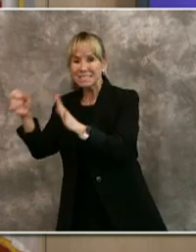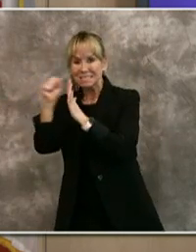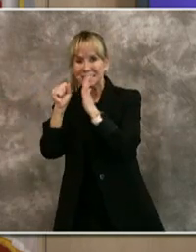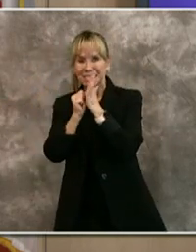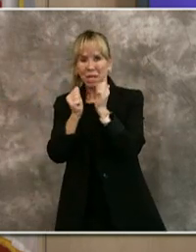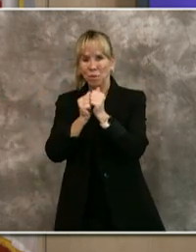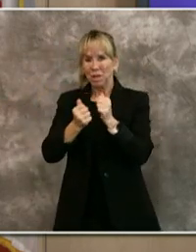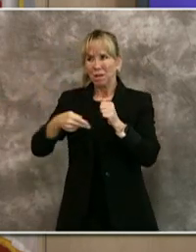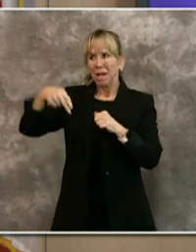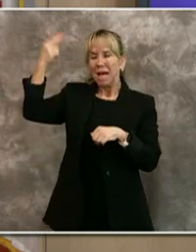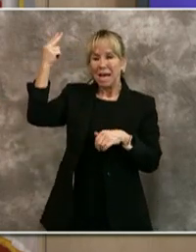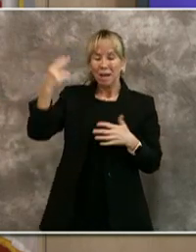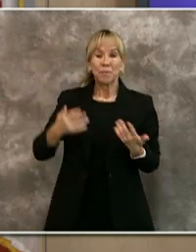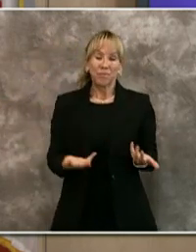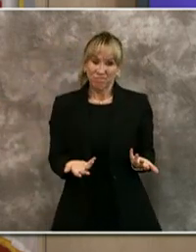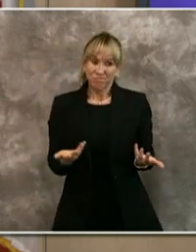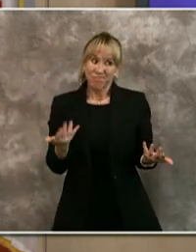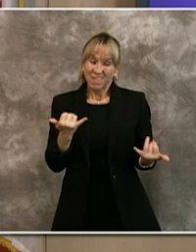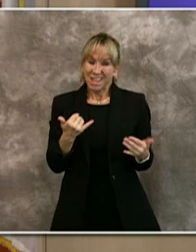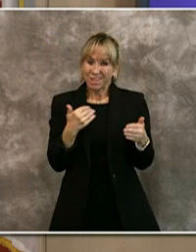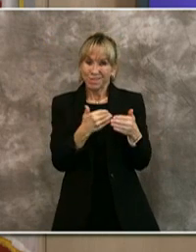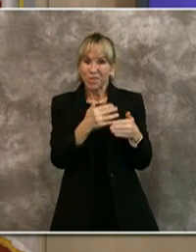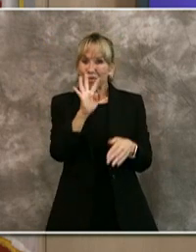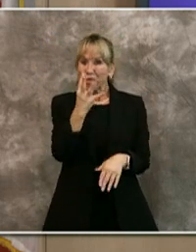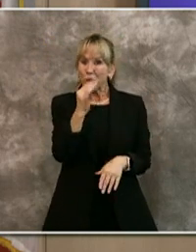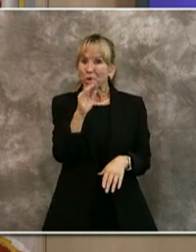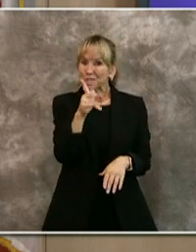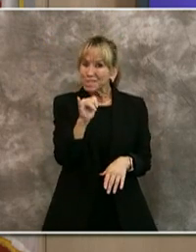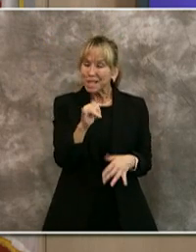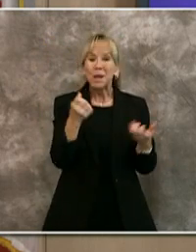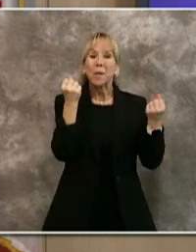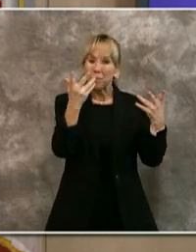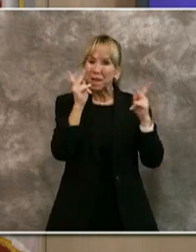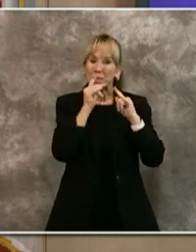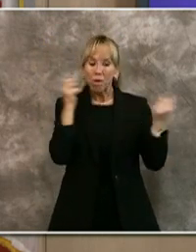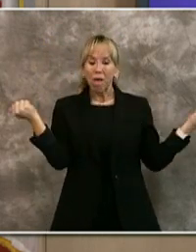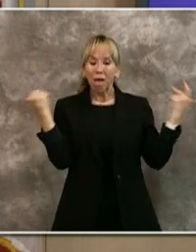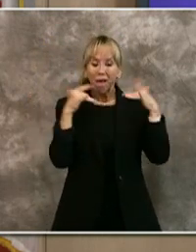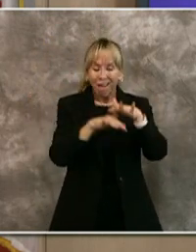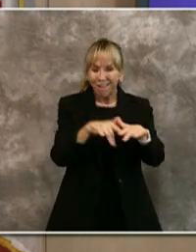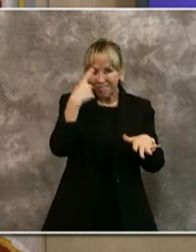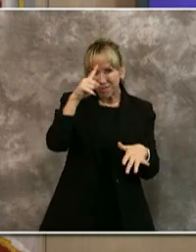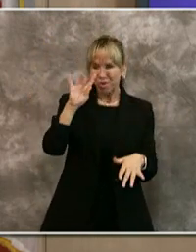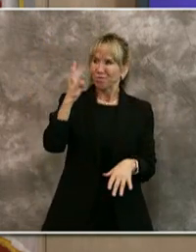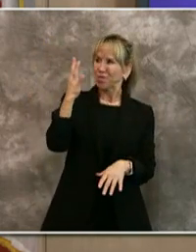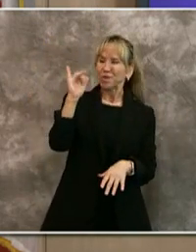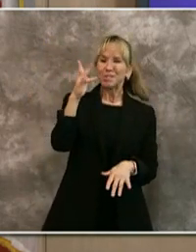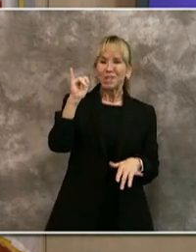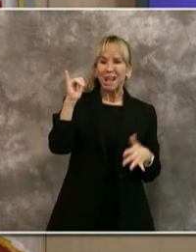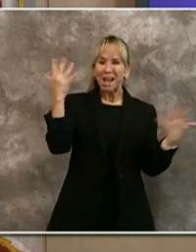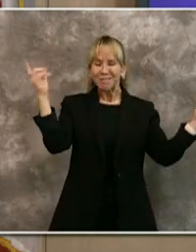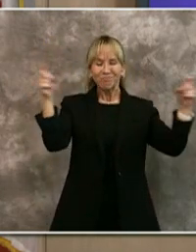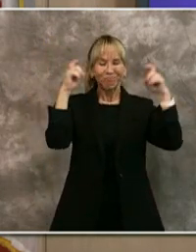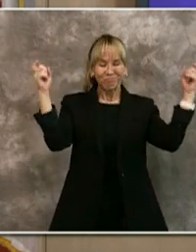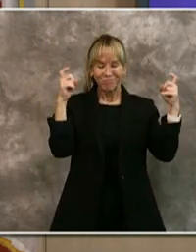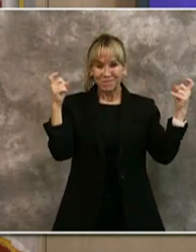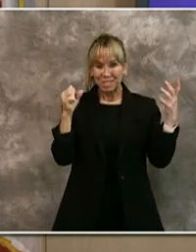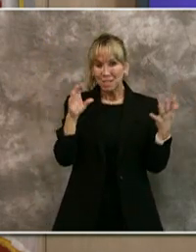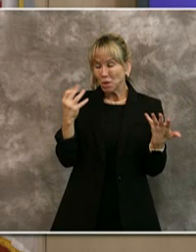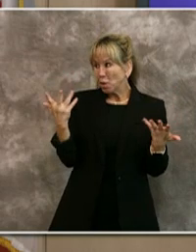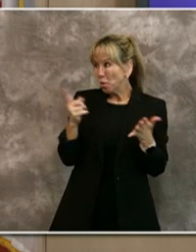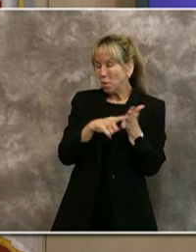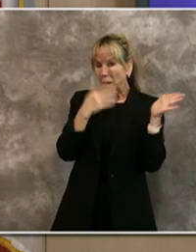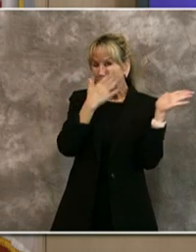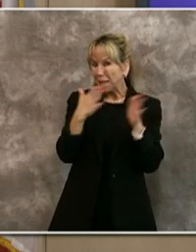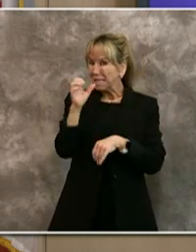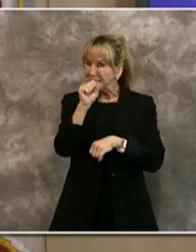San Diego will see a lot of people from out of town coming to celebrate Independence Day. Could there be similar orders put in place here in San Diego